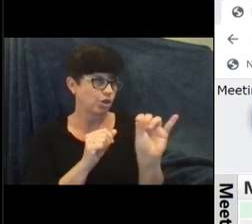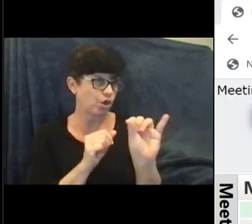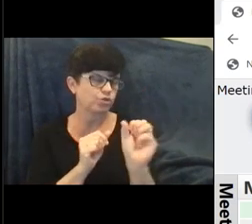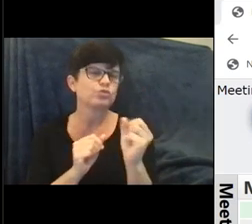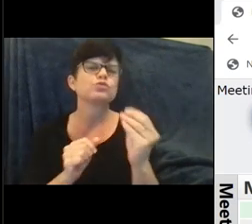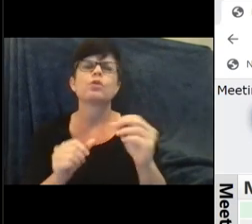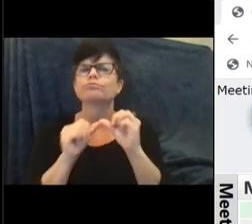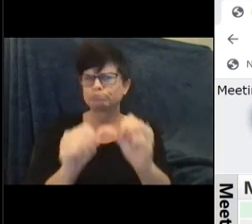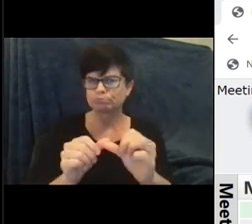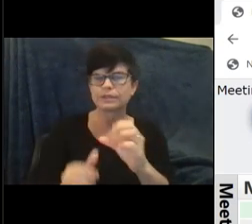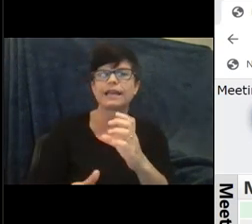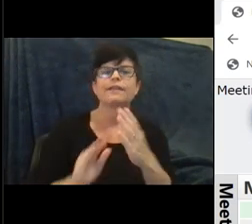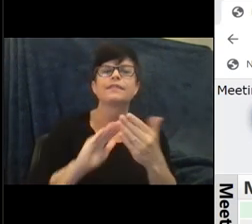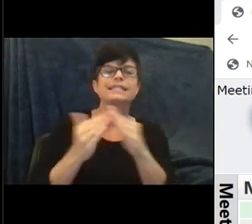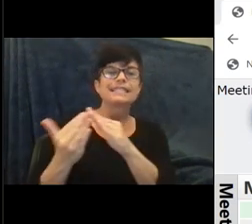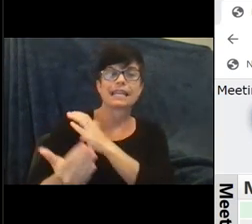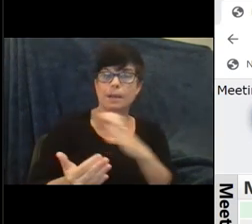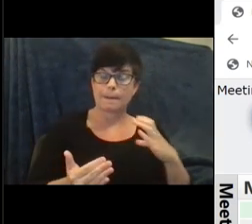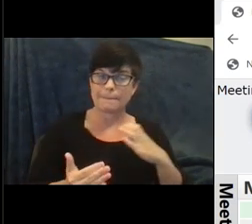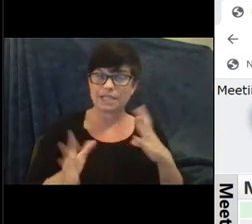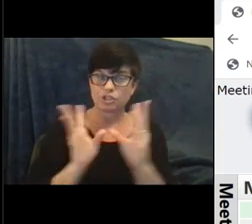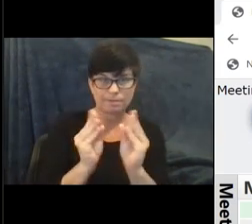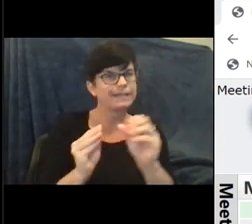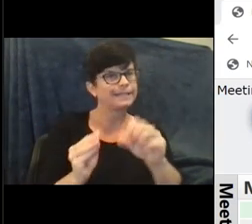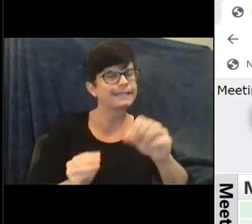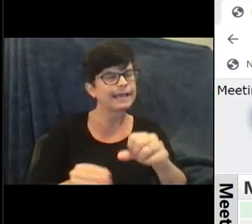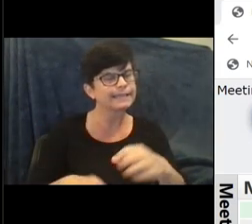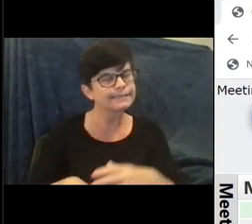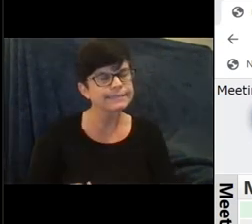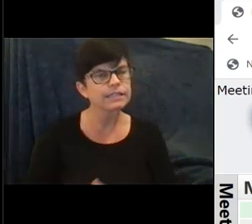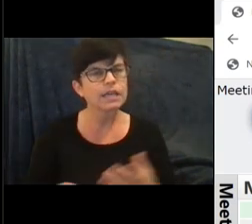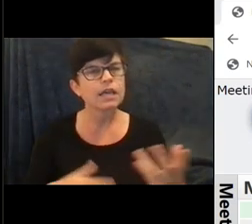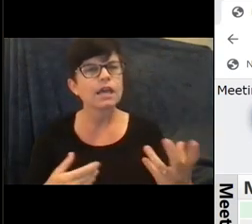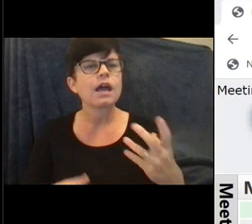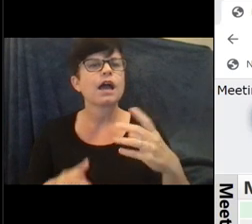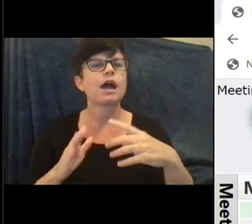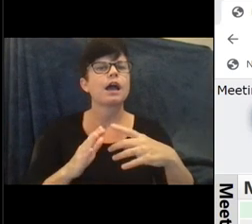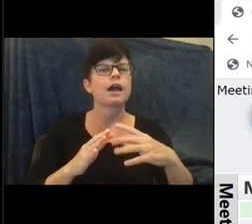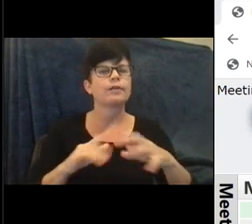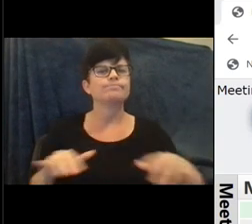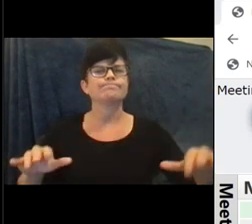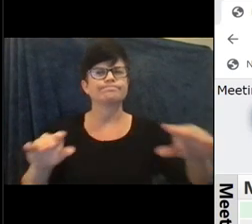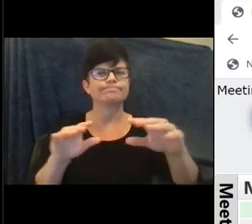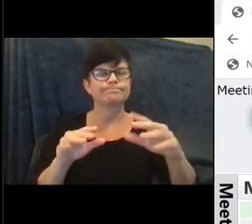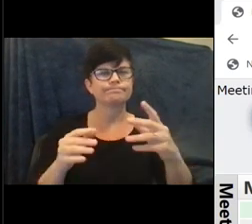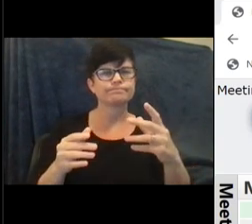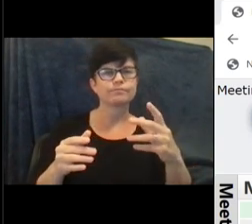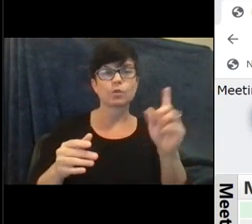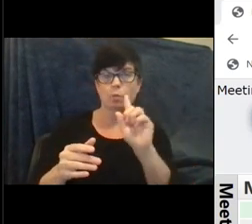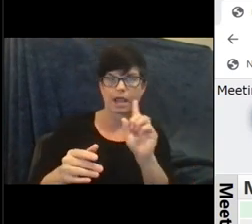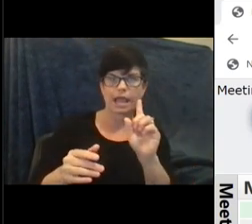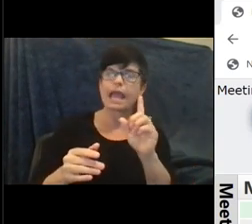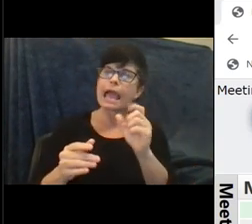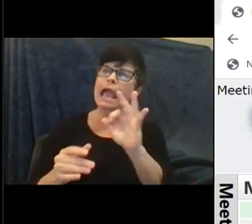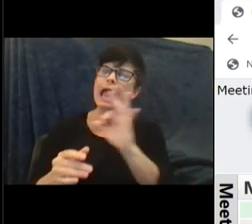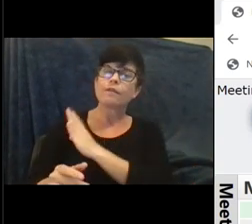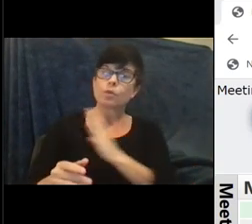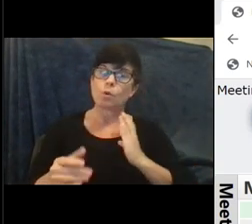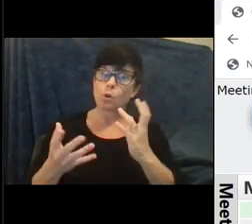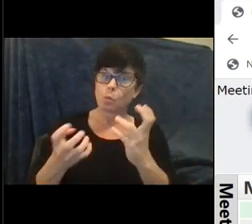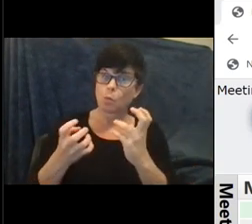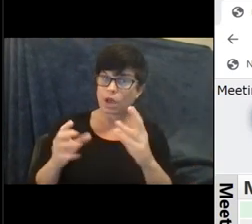meeting. Matters of height and density and such are on the purview of the City Commission. And if you know the board would like to provide direction,